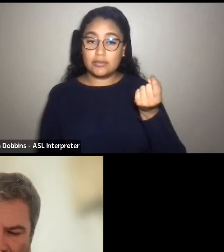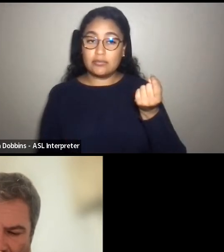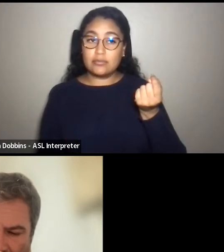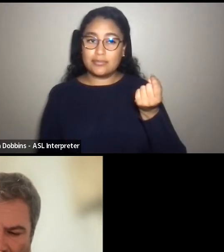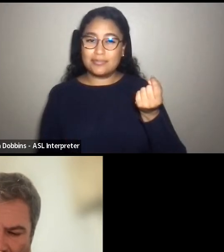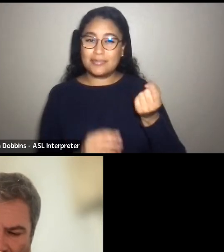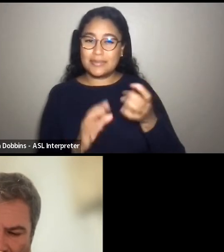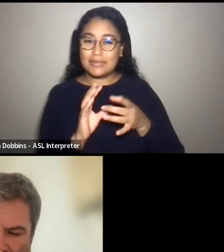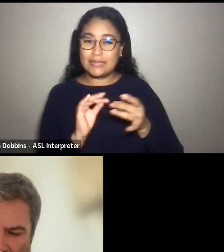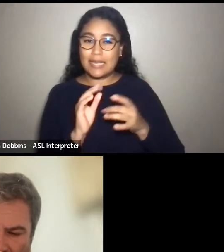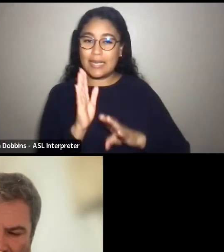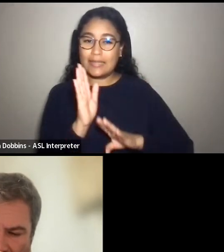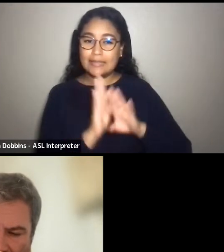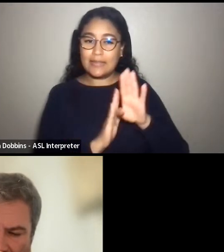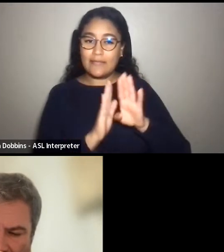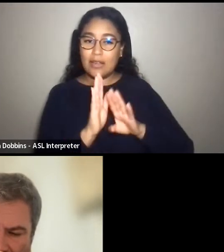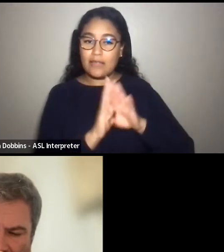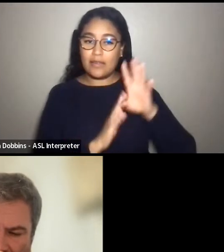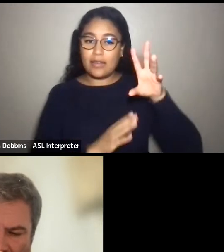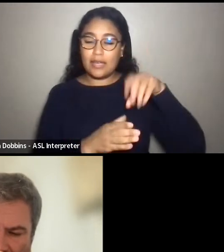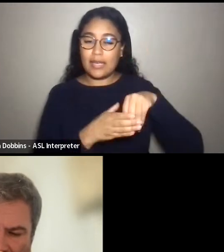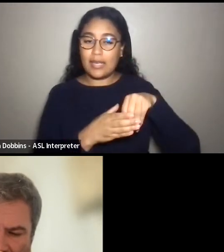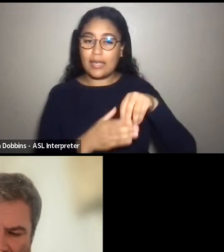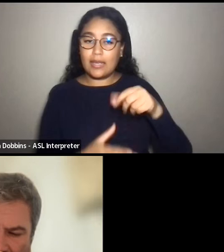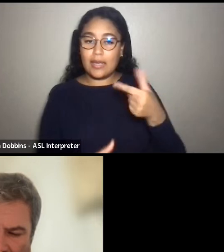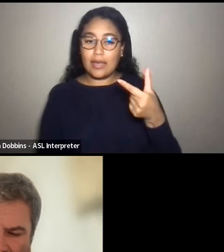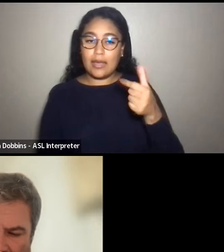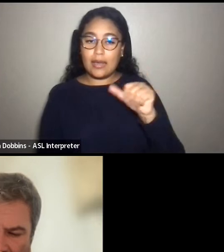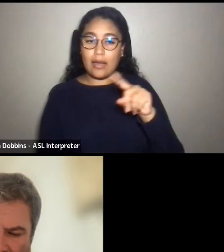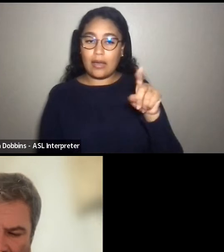citing development in the Gaza Strip,